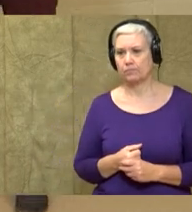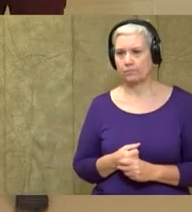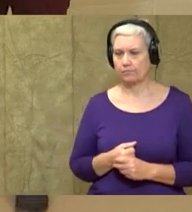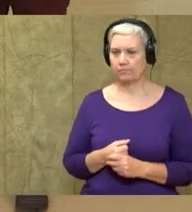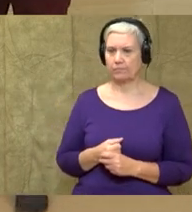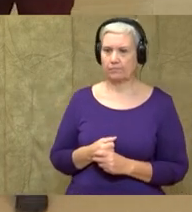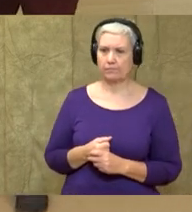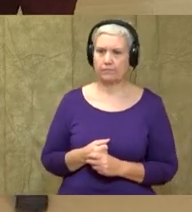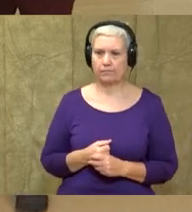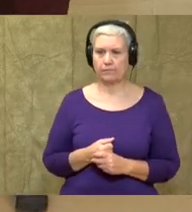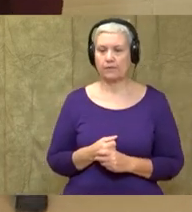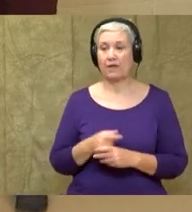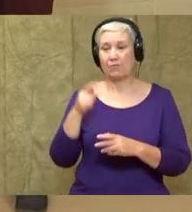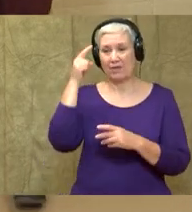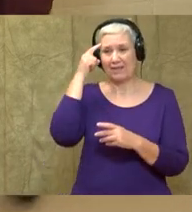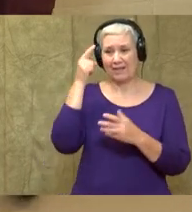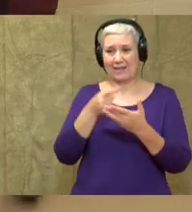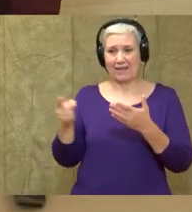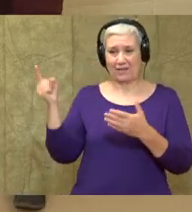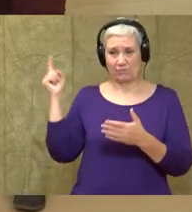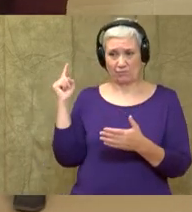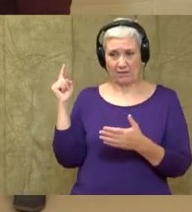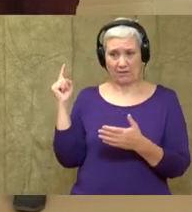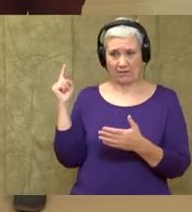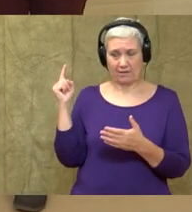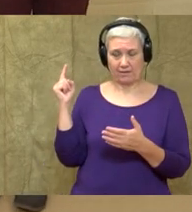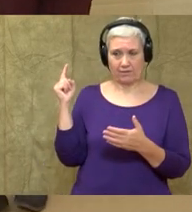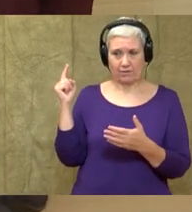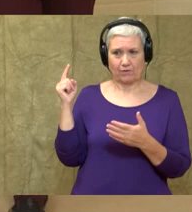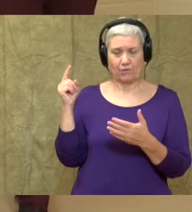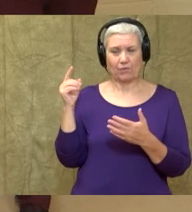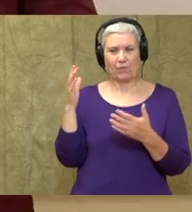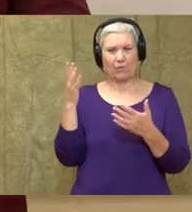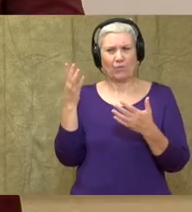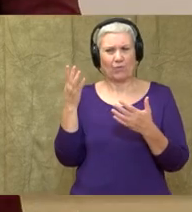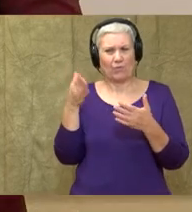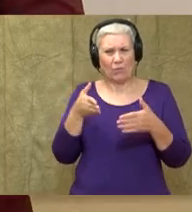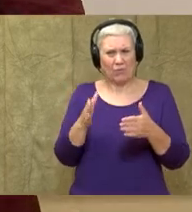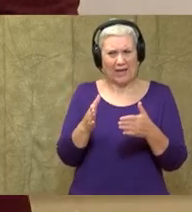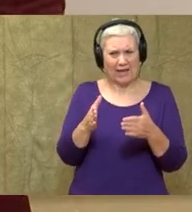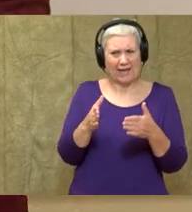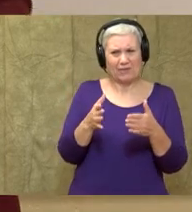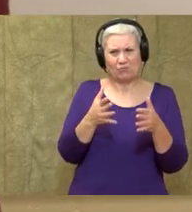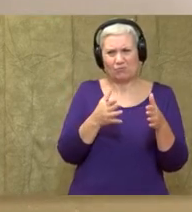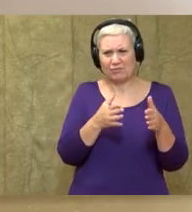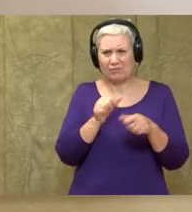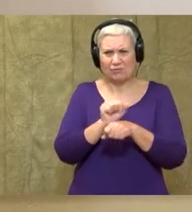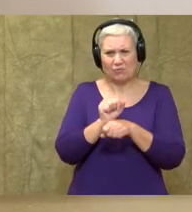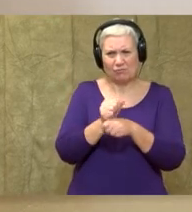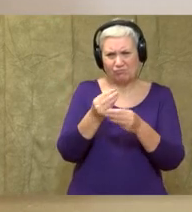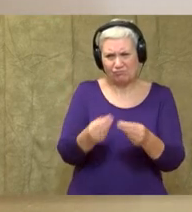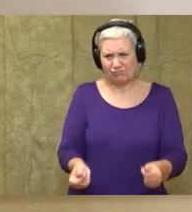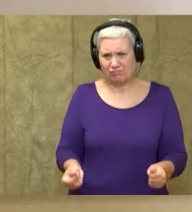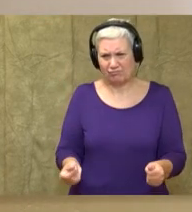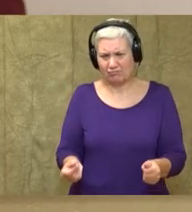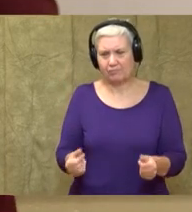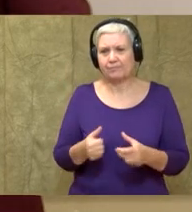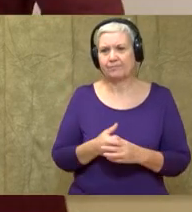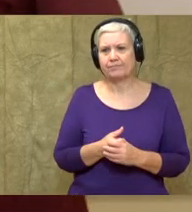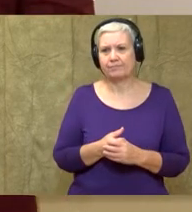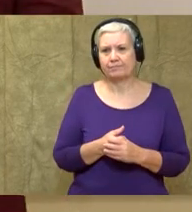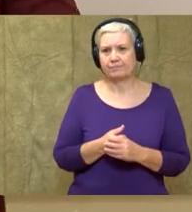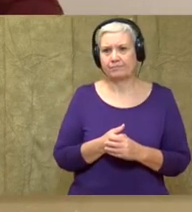If we think back to last week in terms of strategies that we can employ, this particular equation